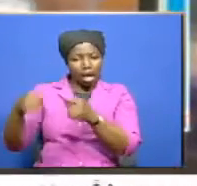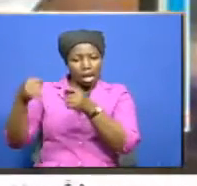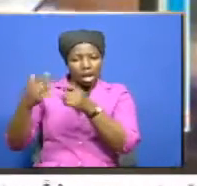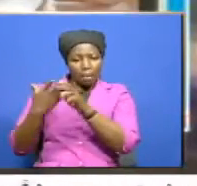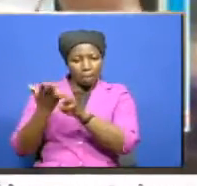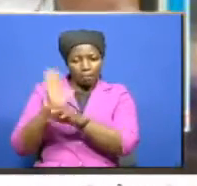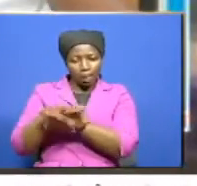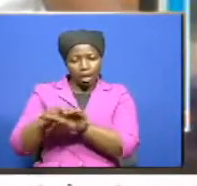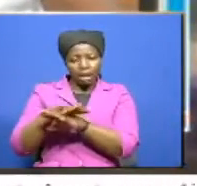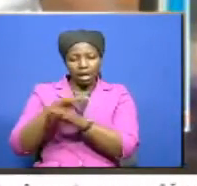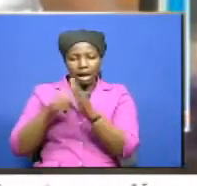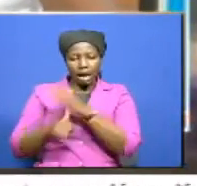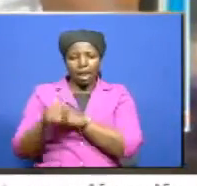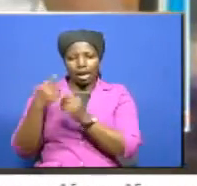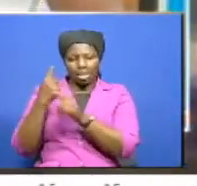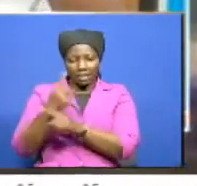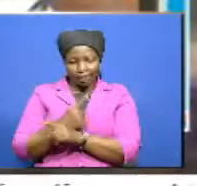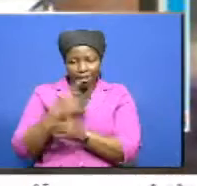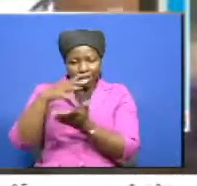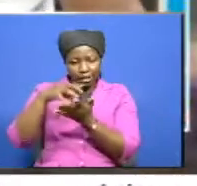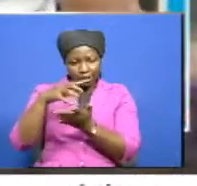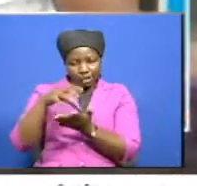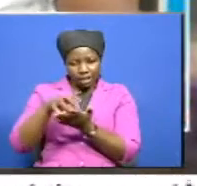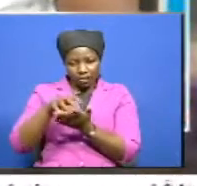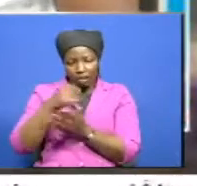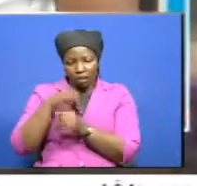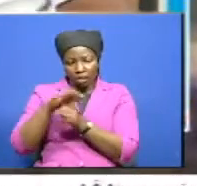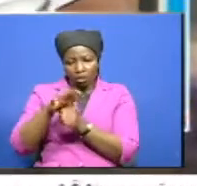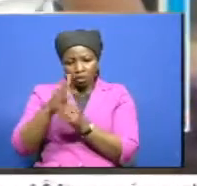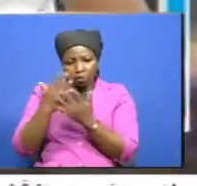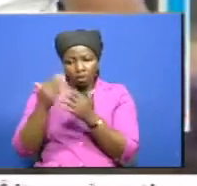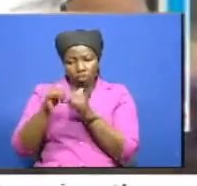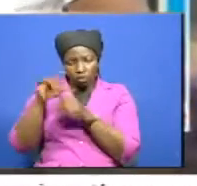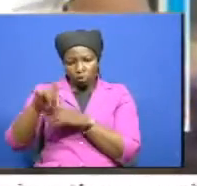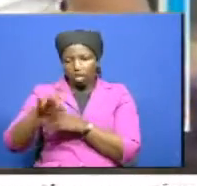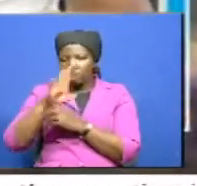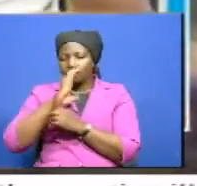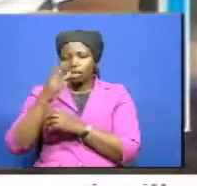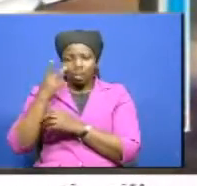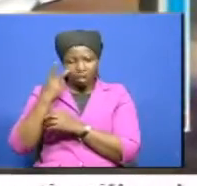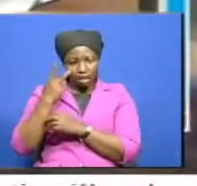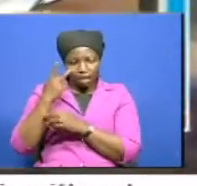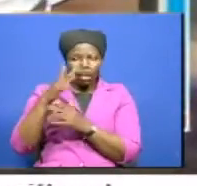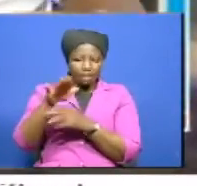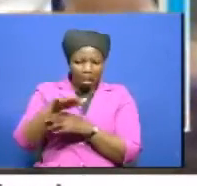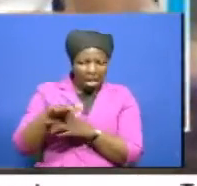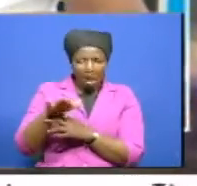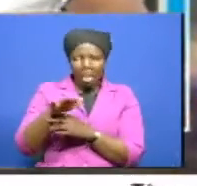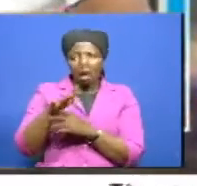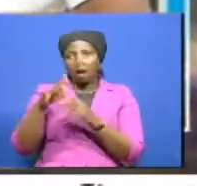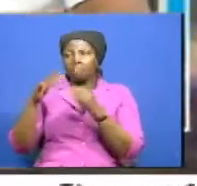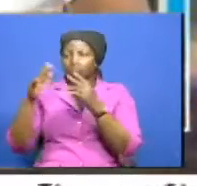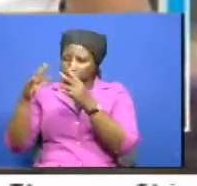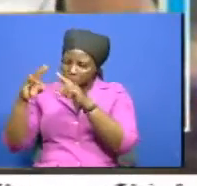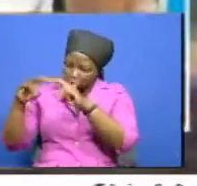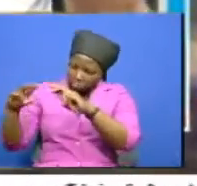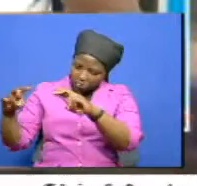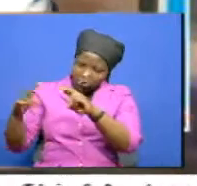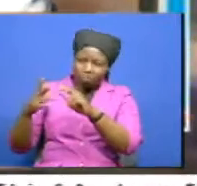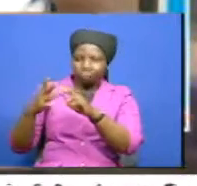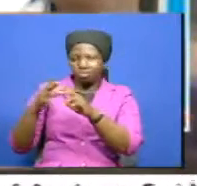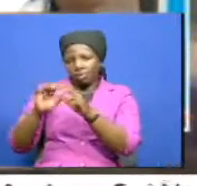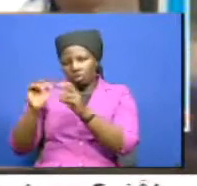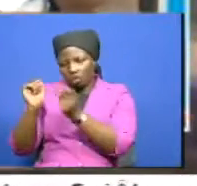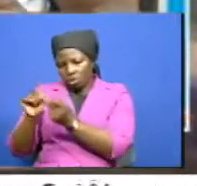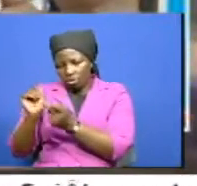circumstances, where there are a lot of factors to be considered, you know, around the pandemic, around COVID testing, around tracing, around hospitalization, you